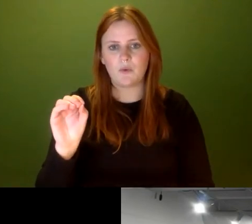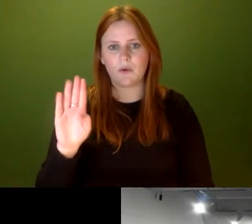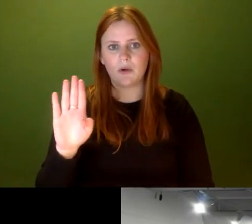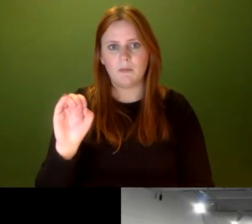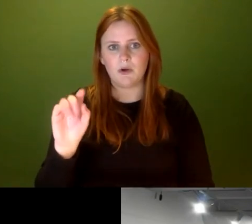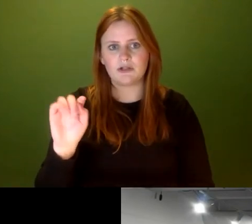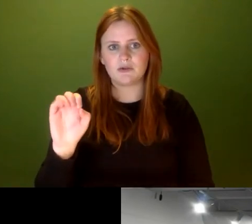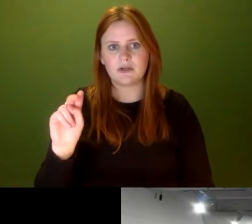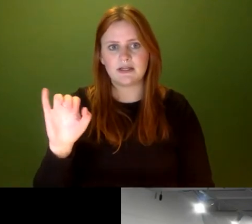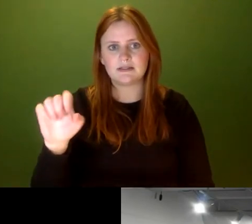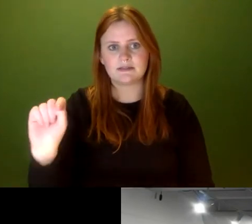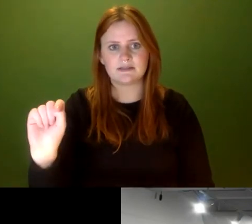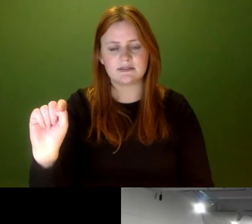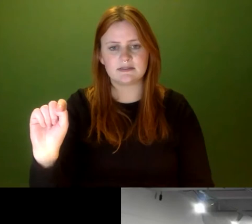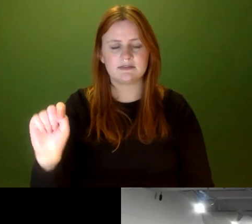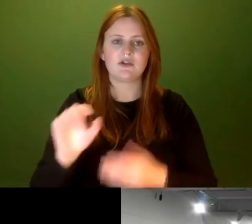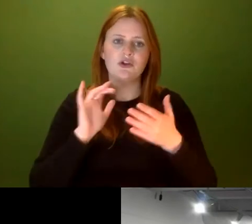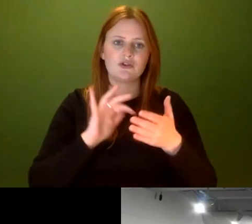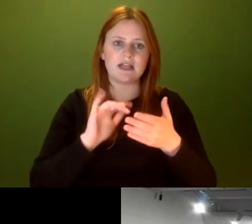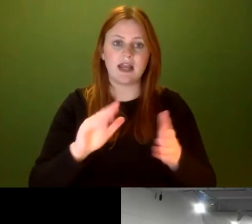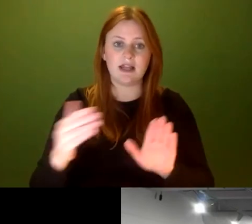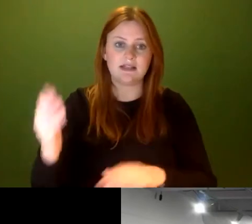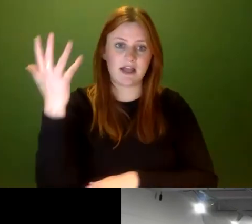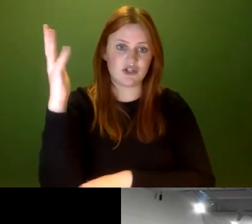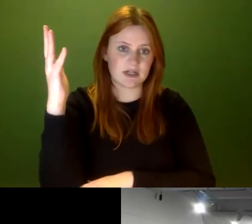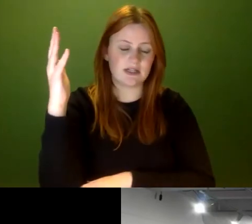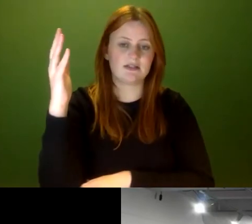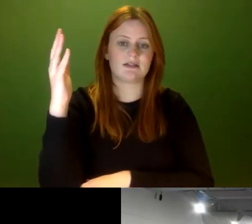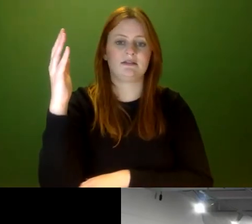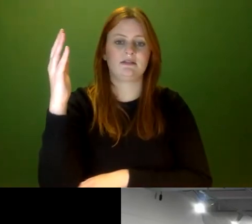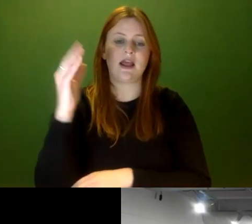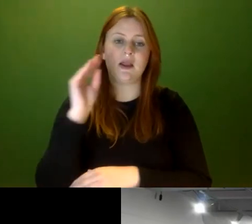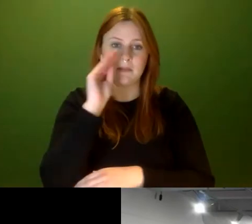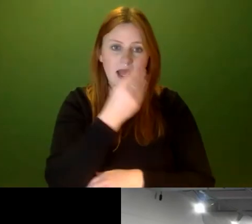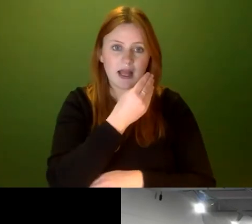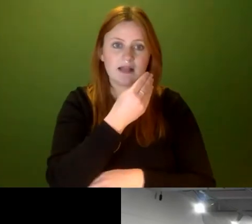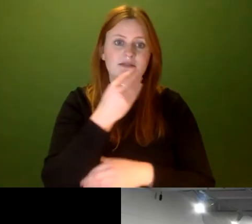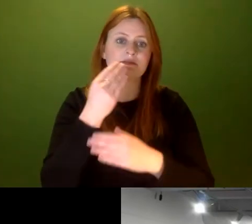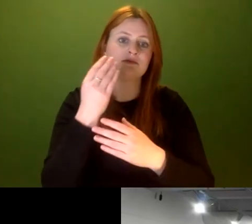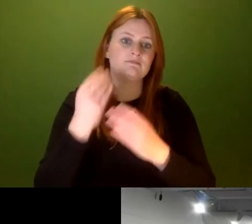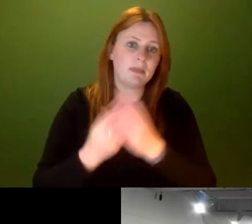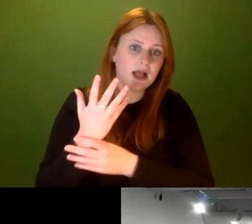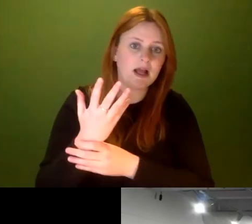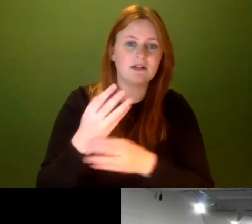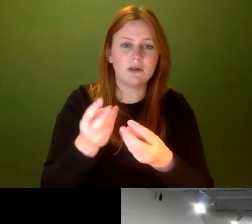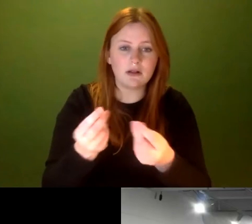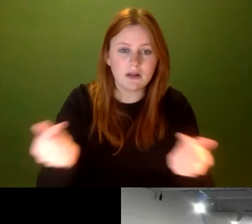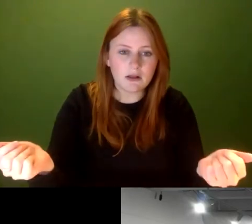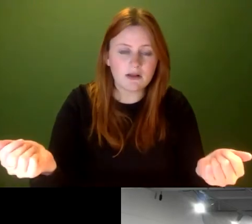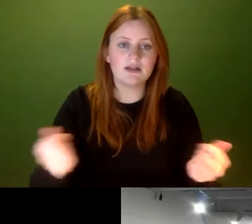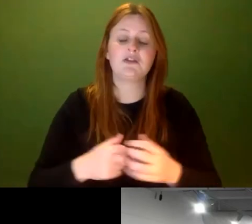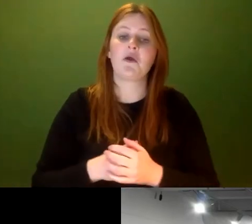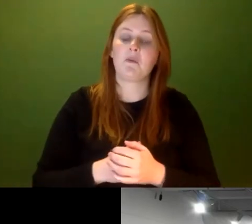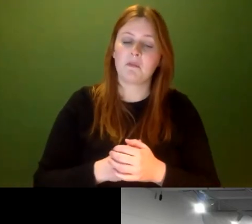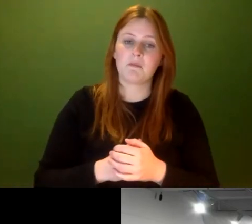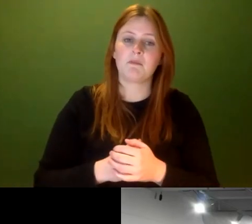archaeobotanist, where you're studying dead trees and fossilized plants. And I do seem to just have